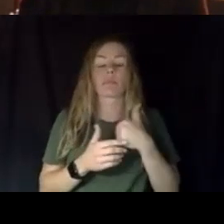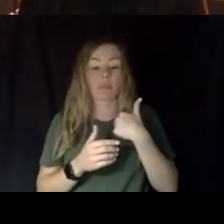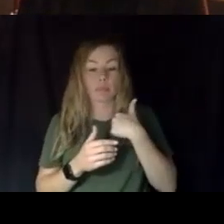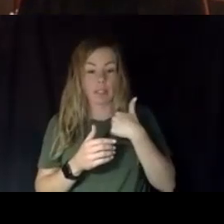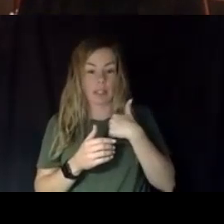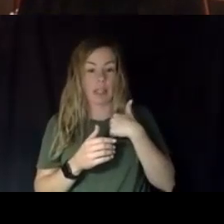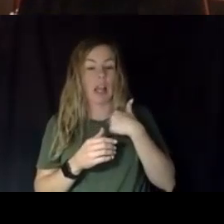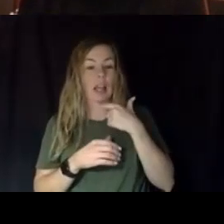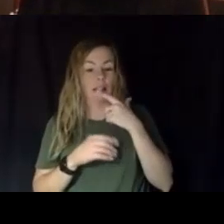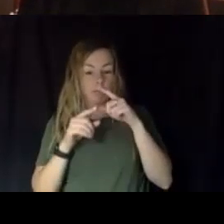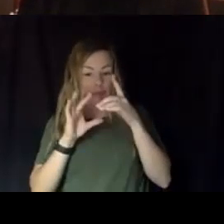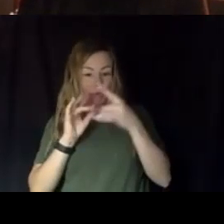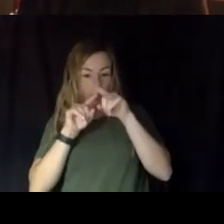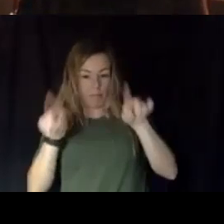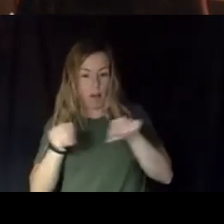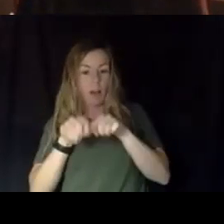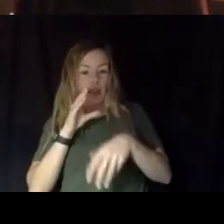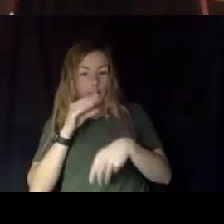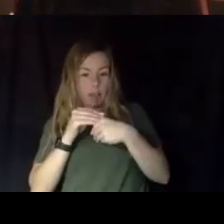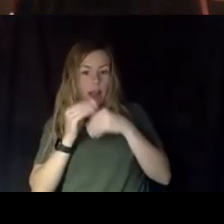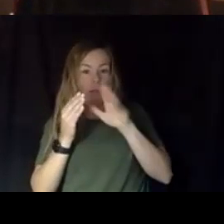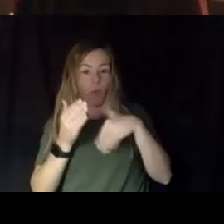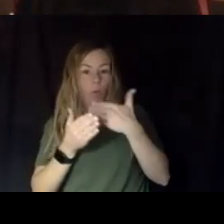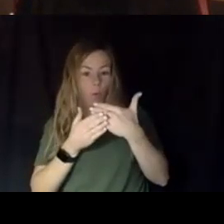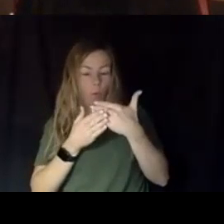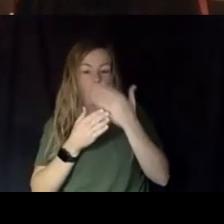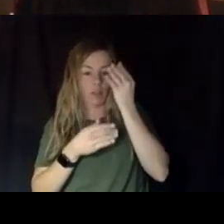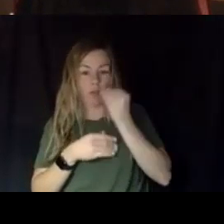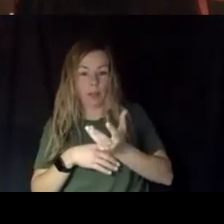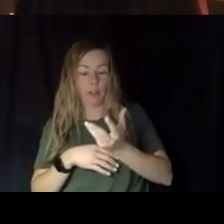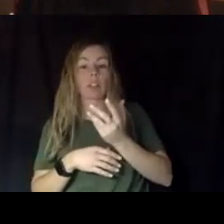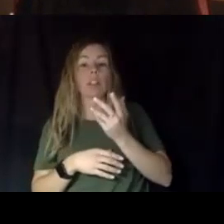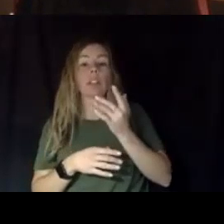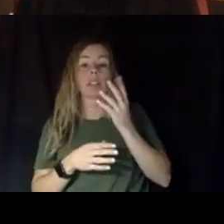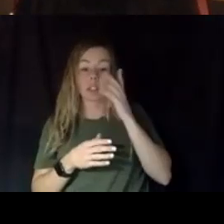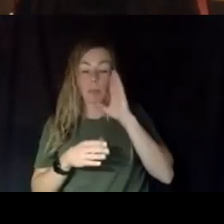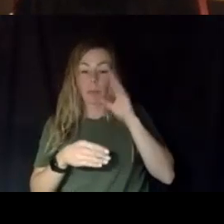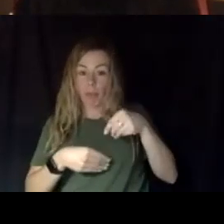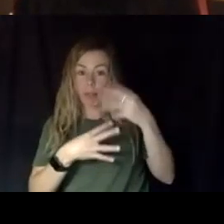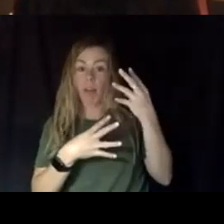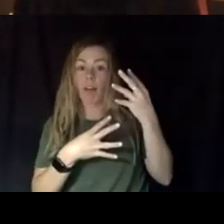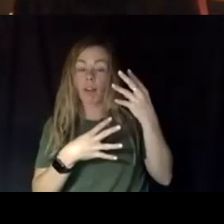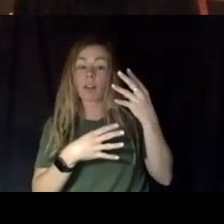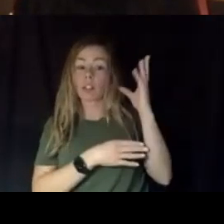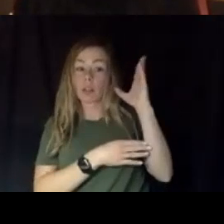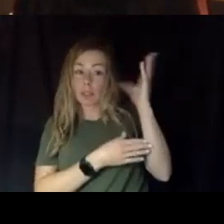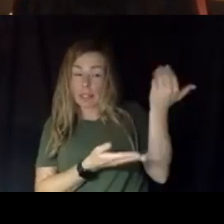chat. Let me pull it up real quick. He will be presenting again